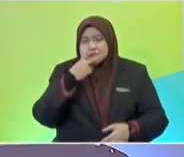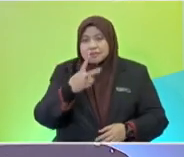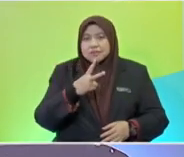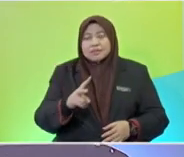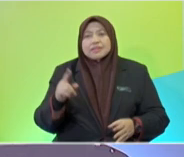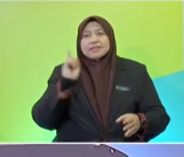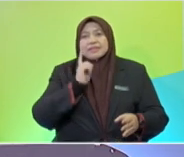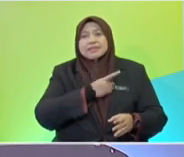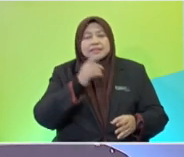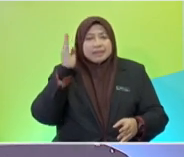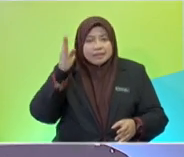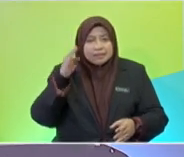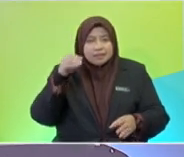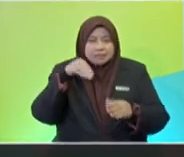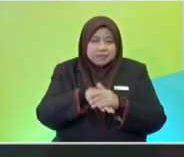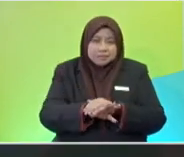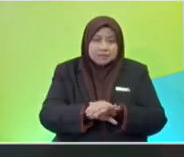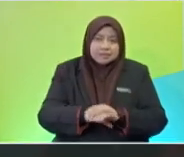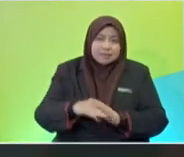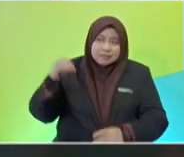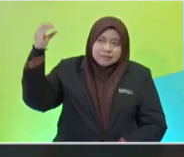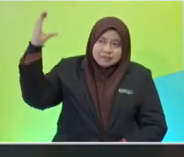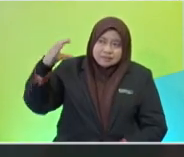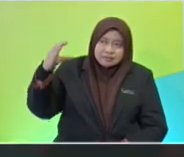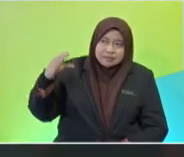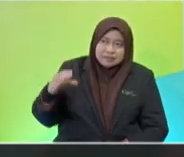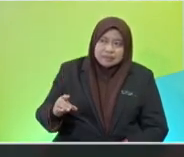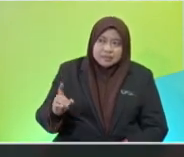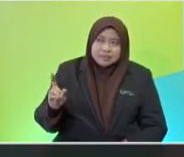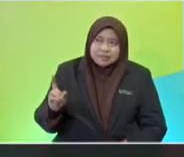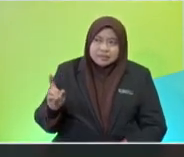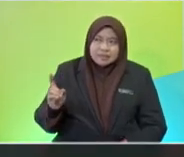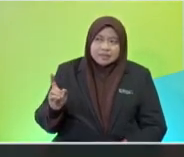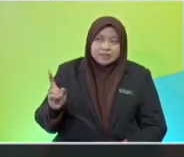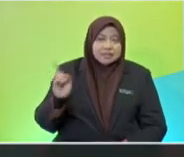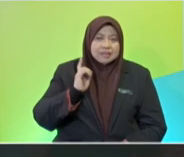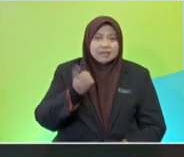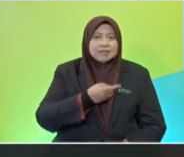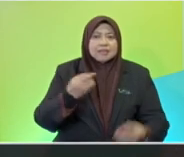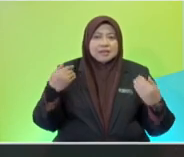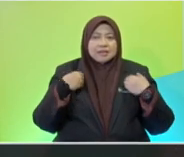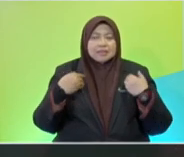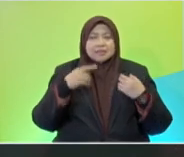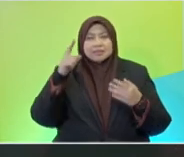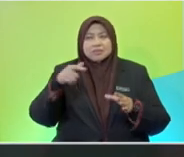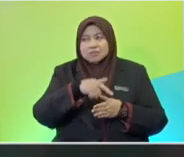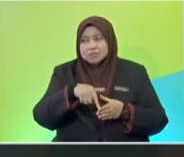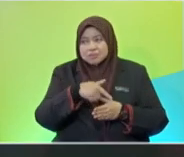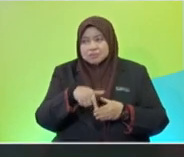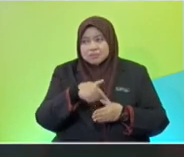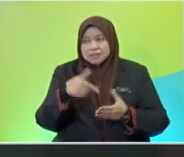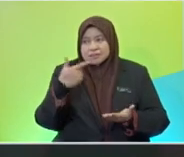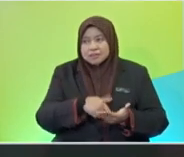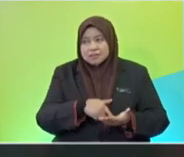light in that dark box. So here, mm-hmm, we have actually another hole. Oh. Okay, Sean.